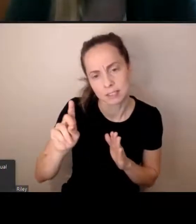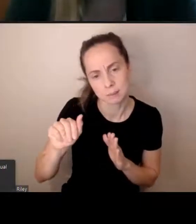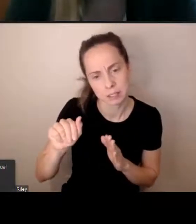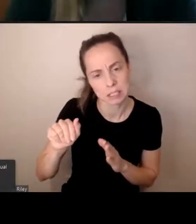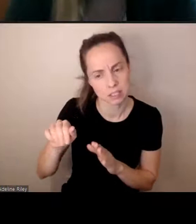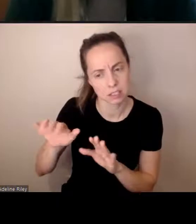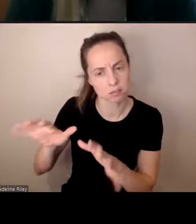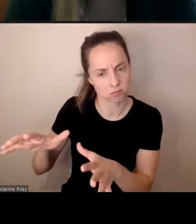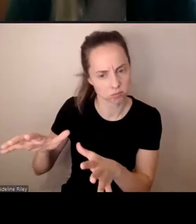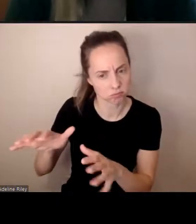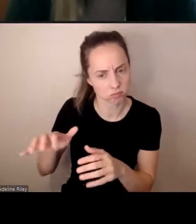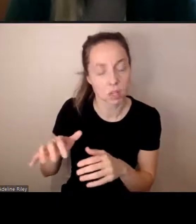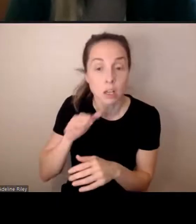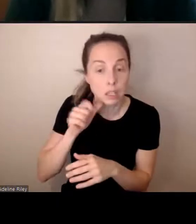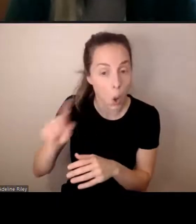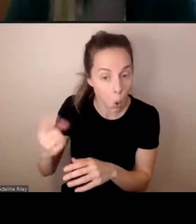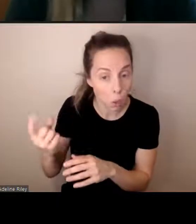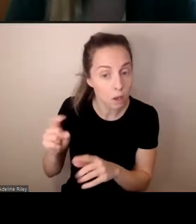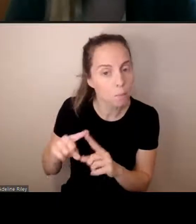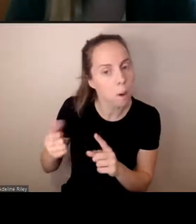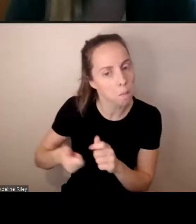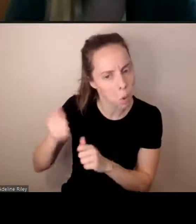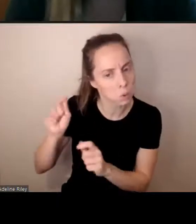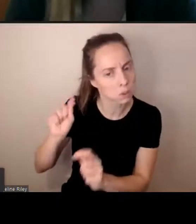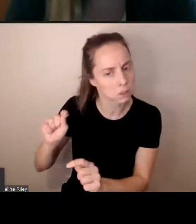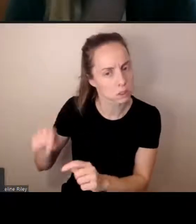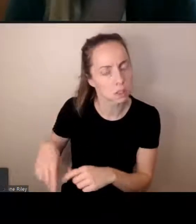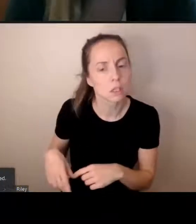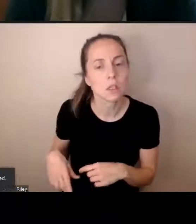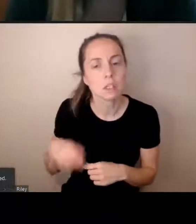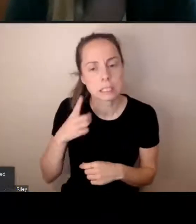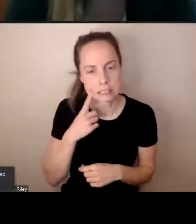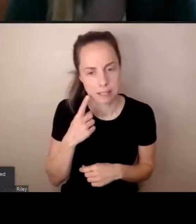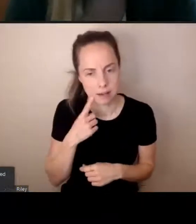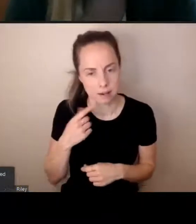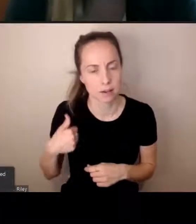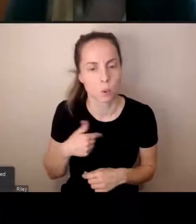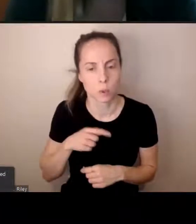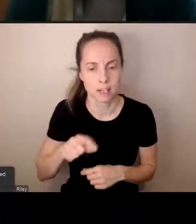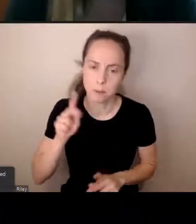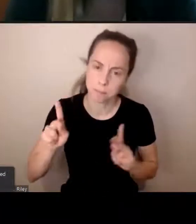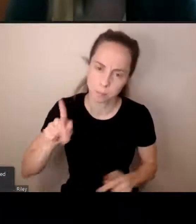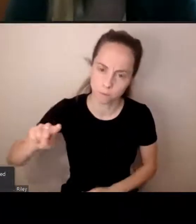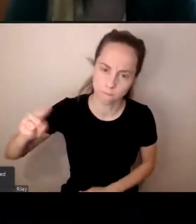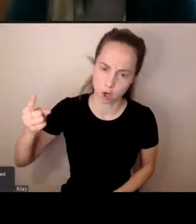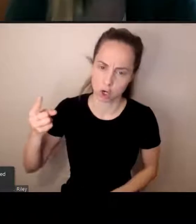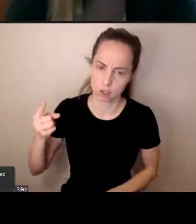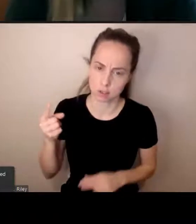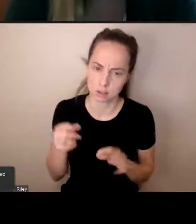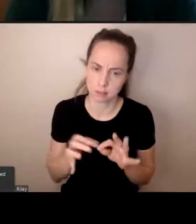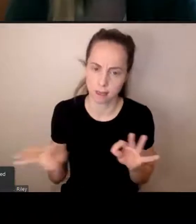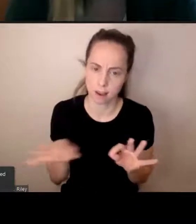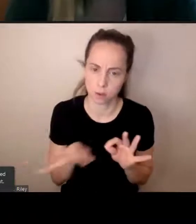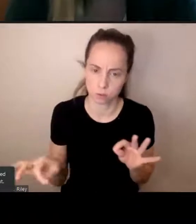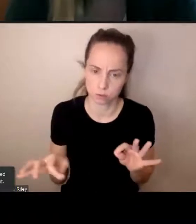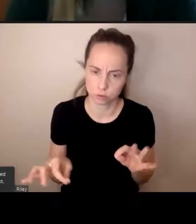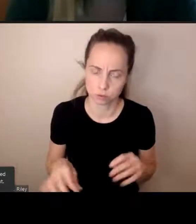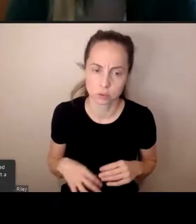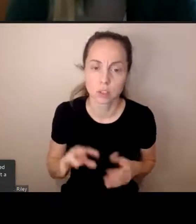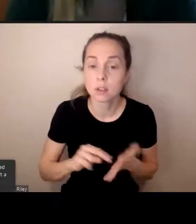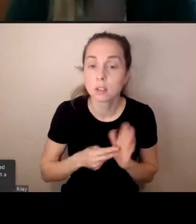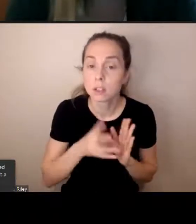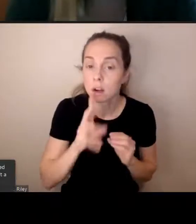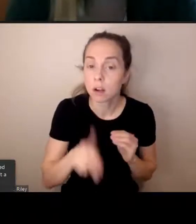not limited to that space, would argue that we need people first language. So if we're talking about a person